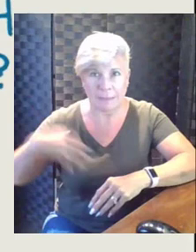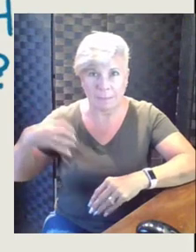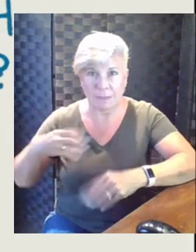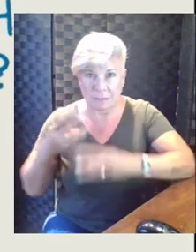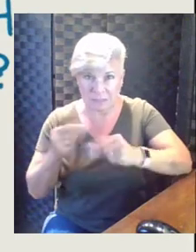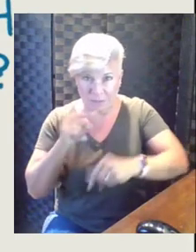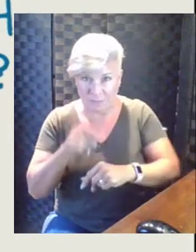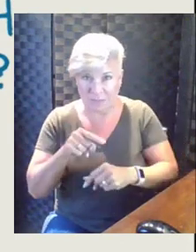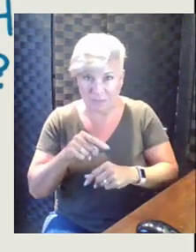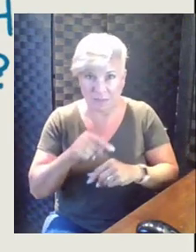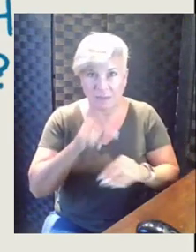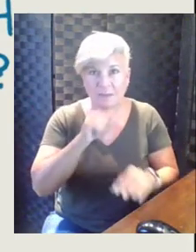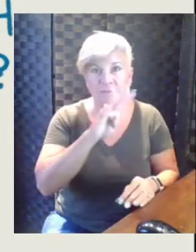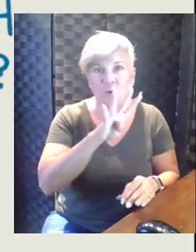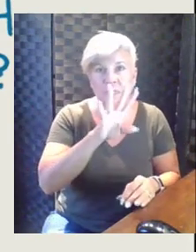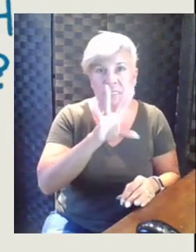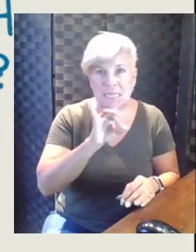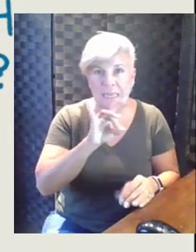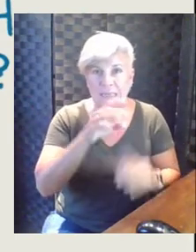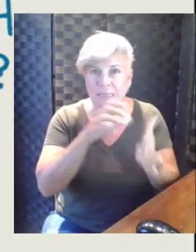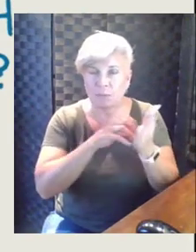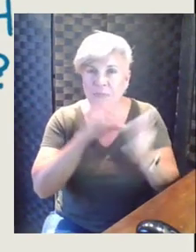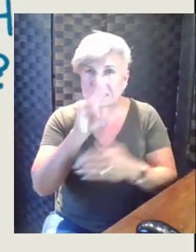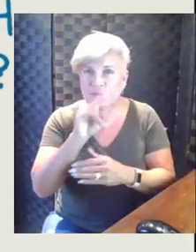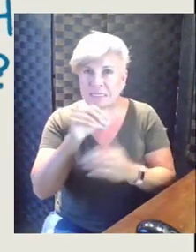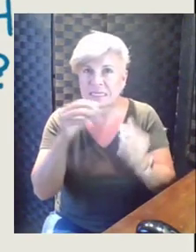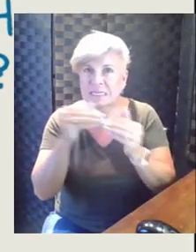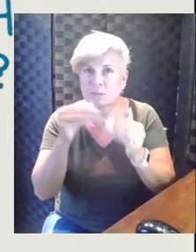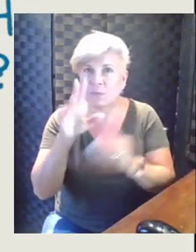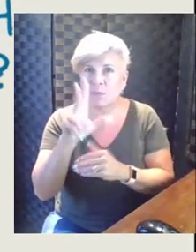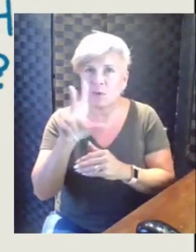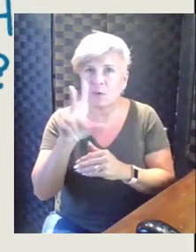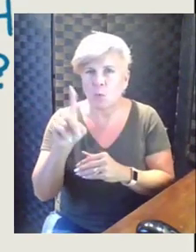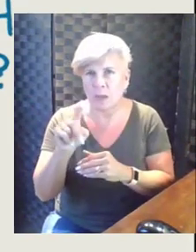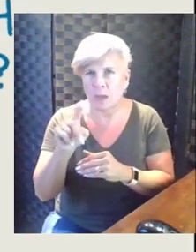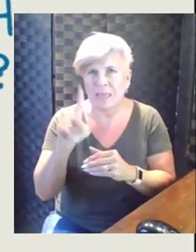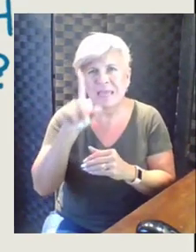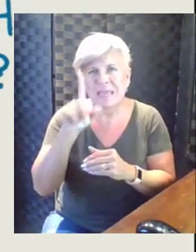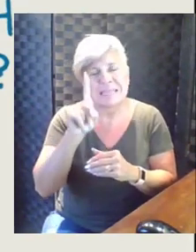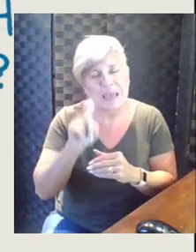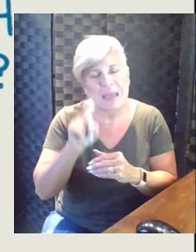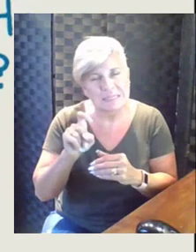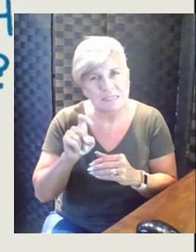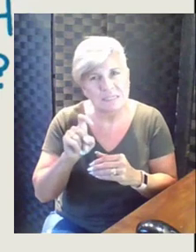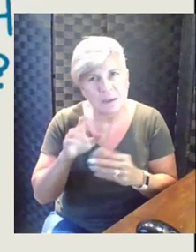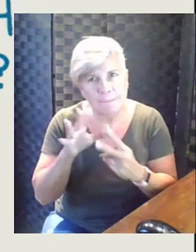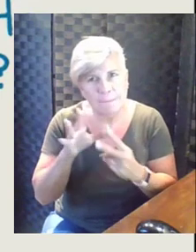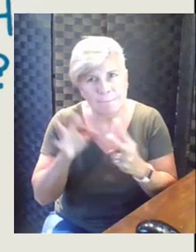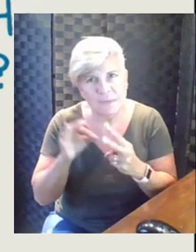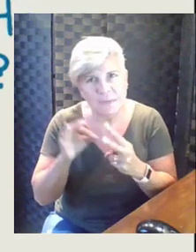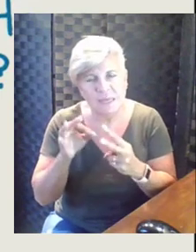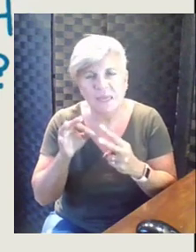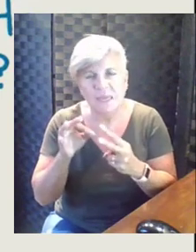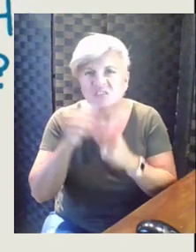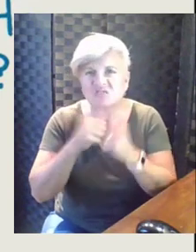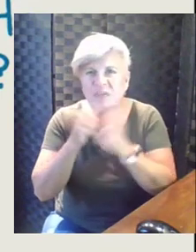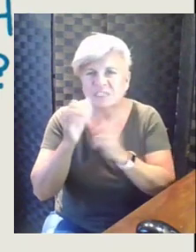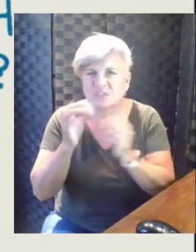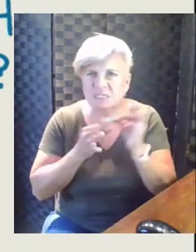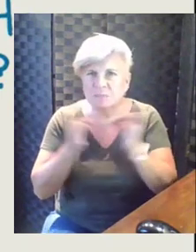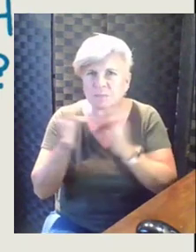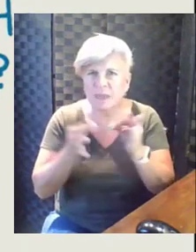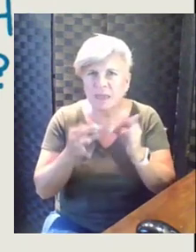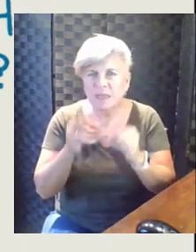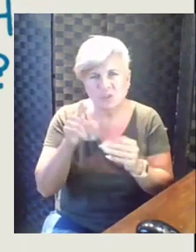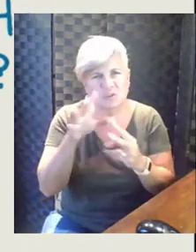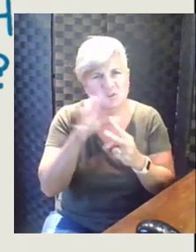this problem, and his answer is 31. Now he needs to choose a strategy to explain.